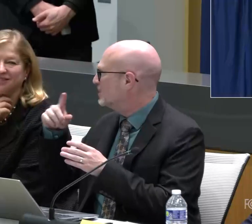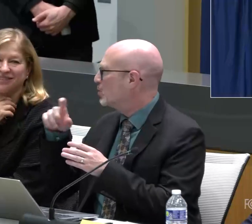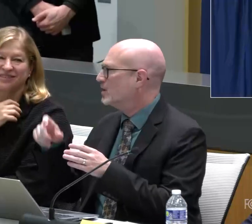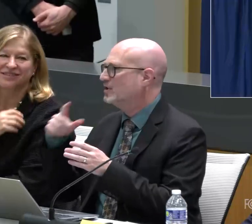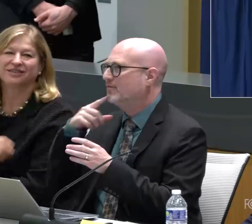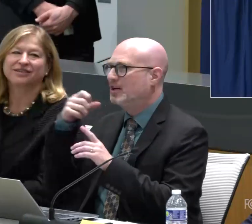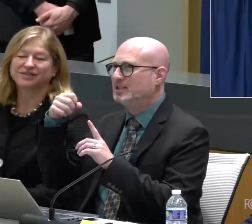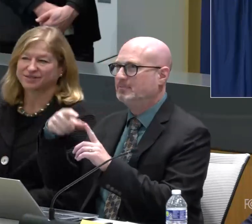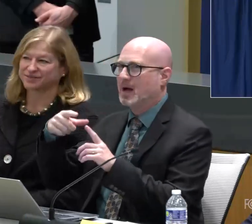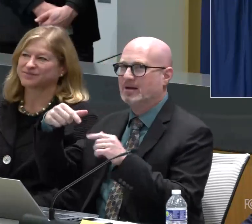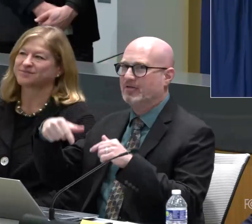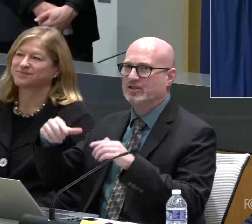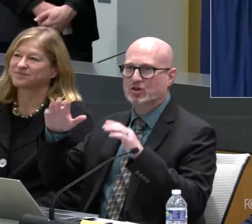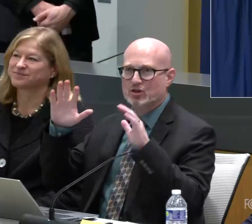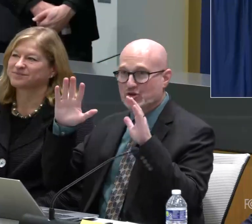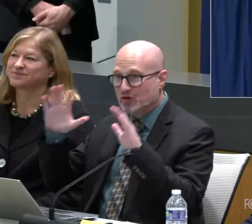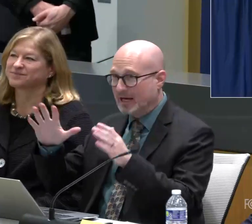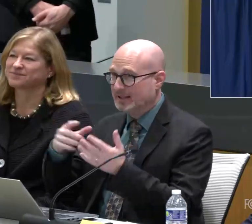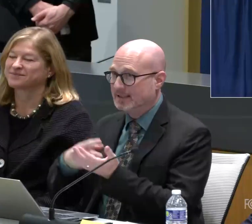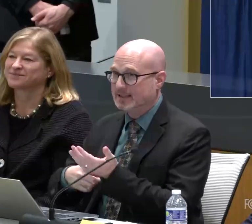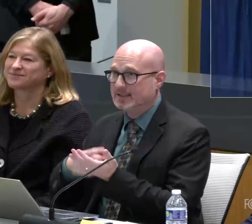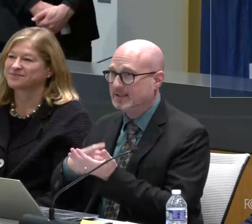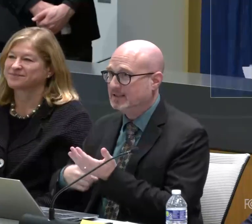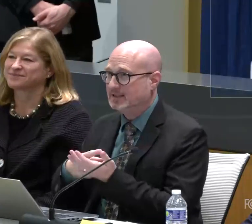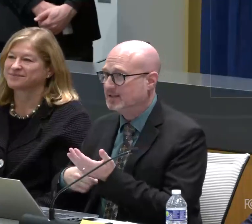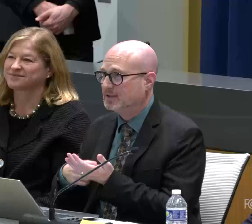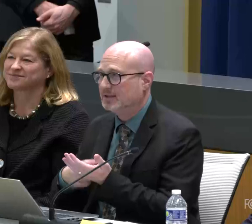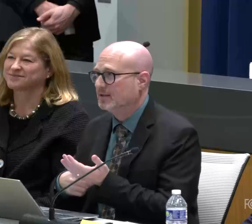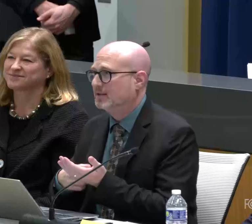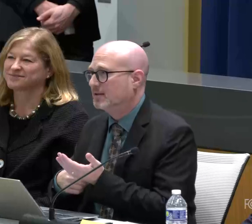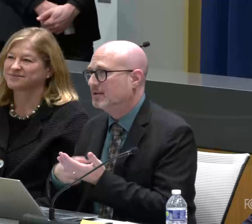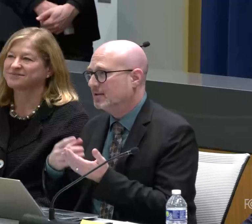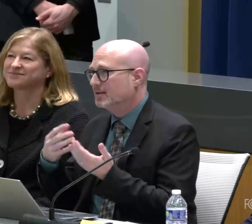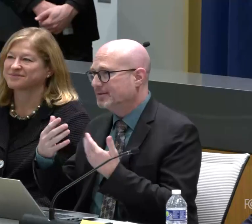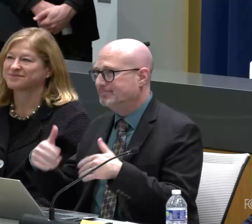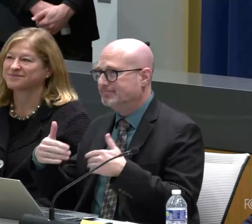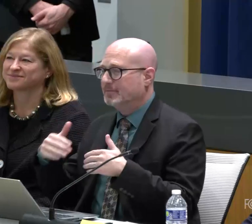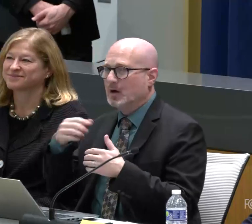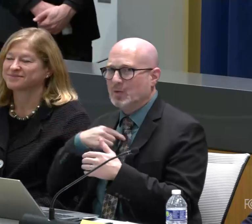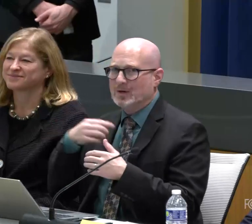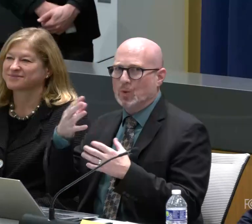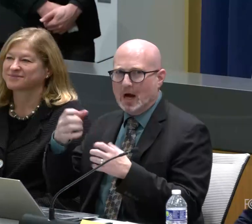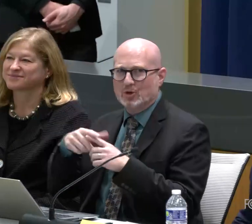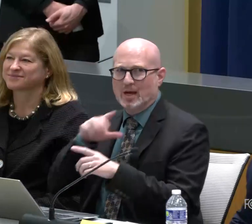Thank you to the person who just asked questions and sparked this great discussion.